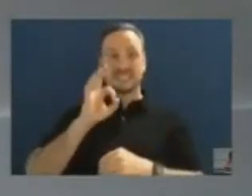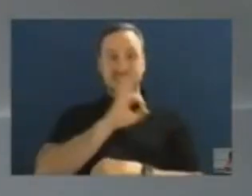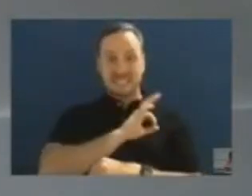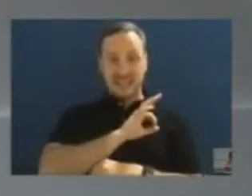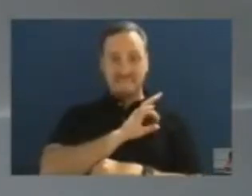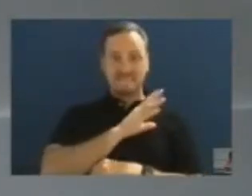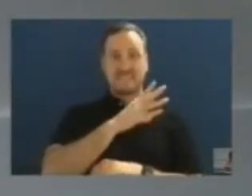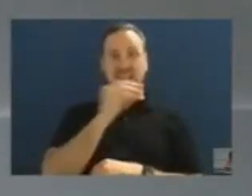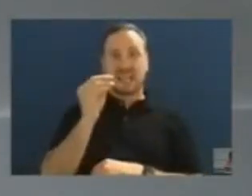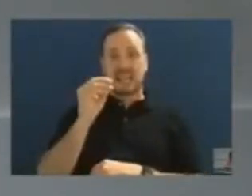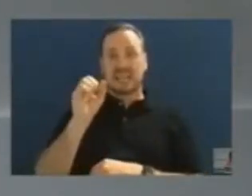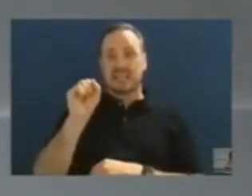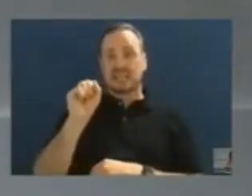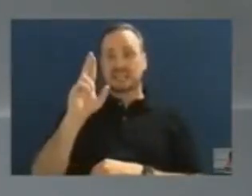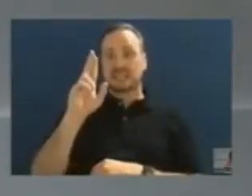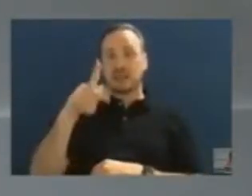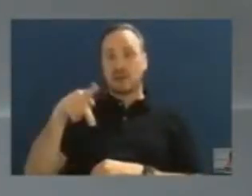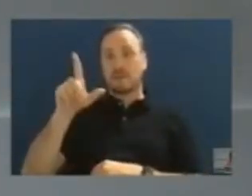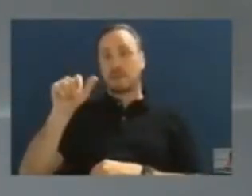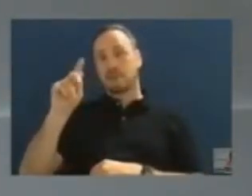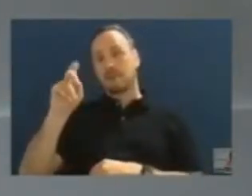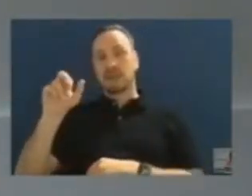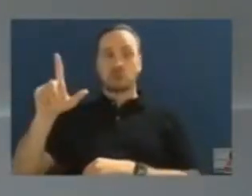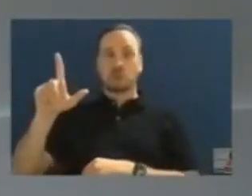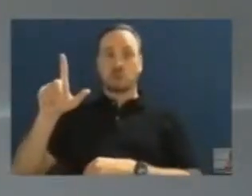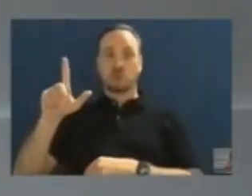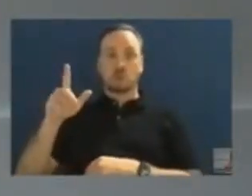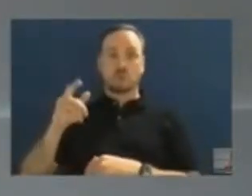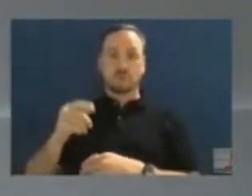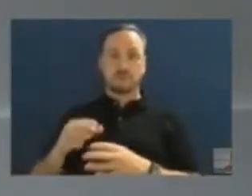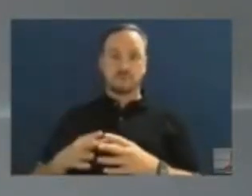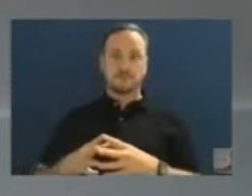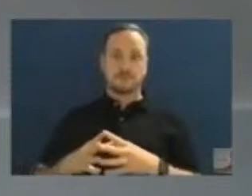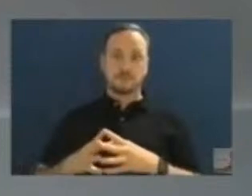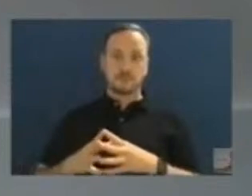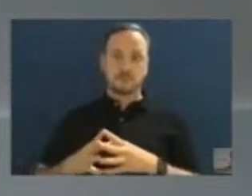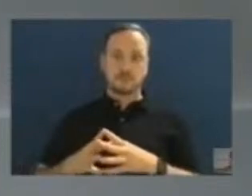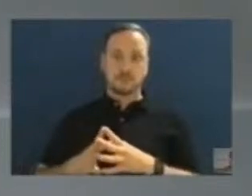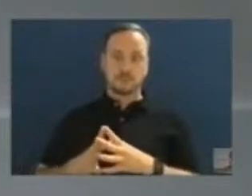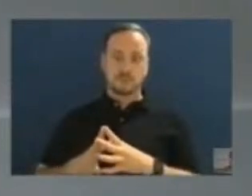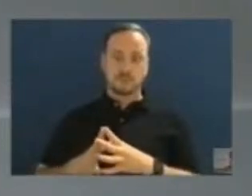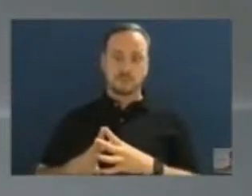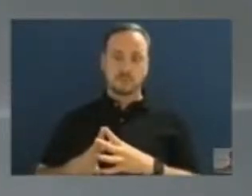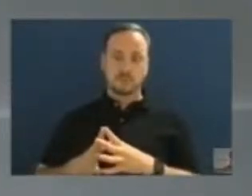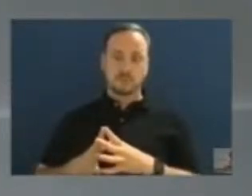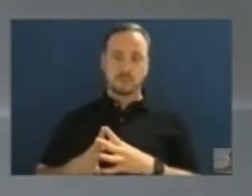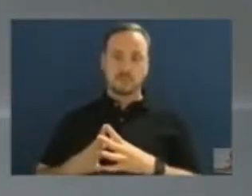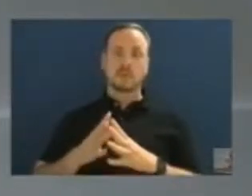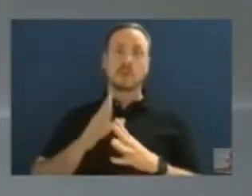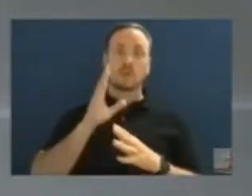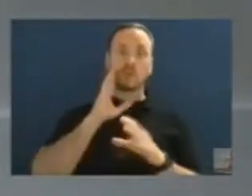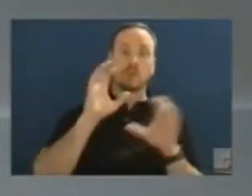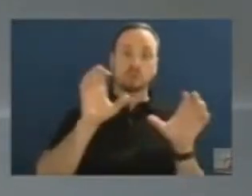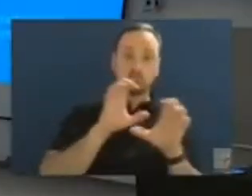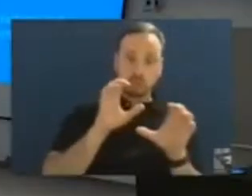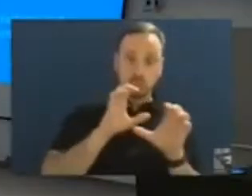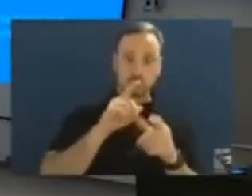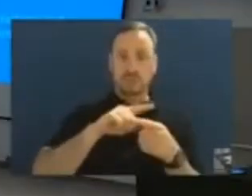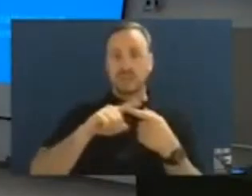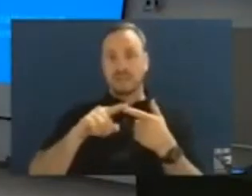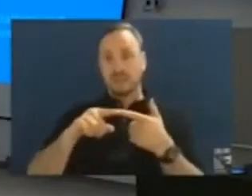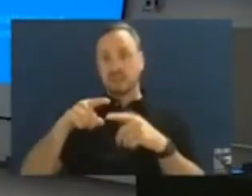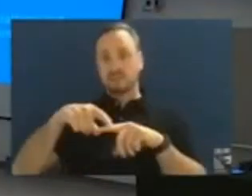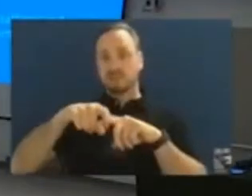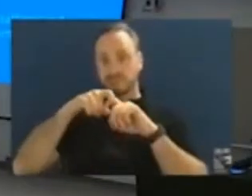then after that section, we're going to get our recommendations. So we'll do the next section, stop for some quick breaks, and then we'll